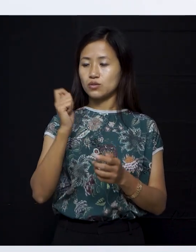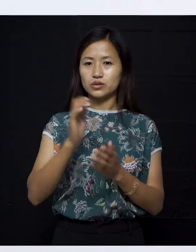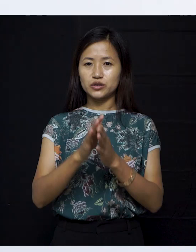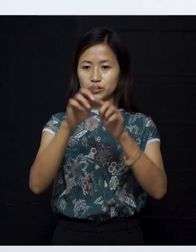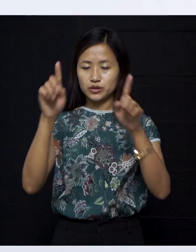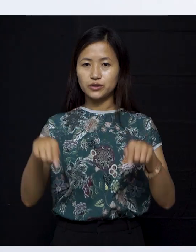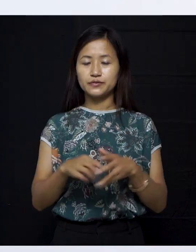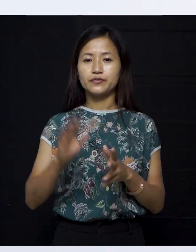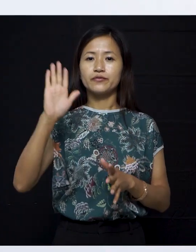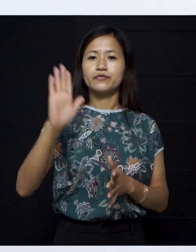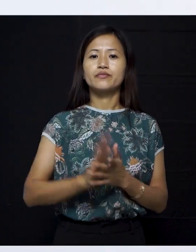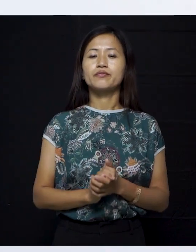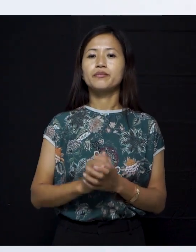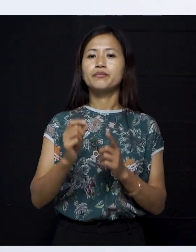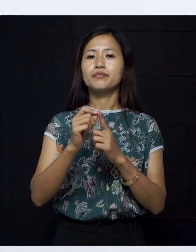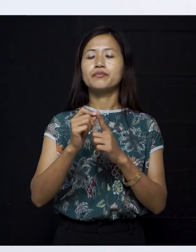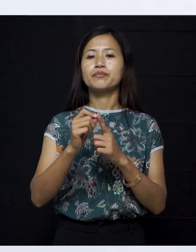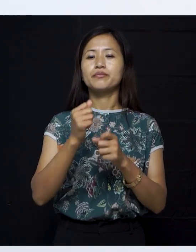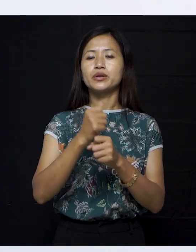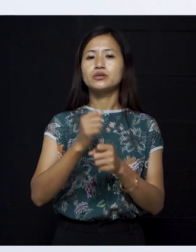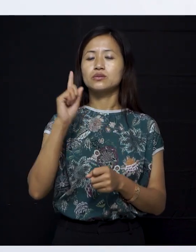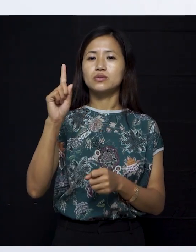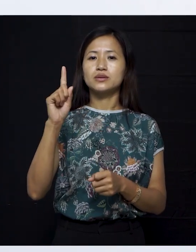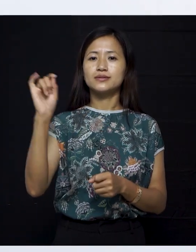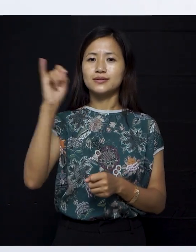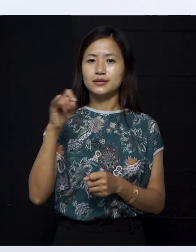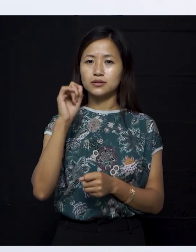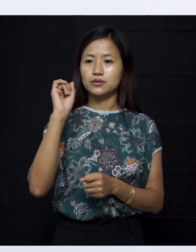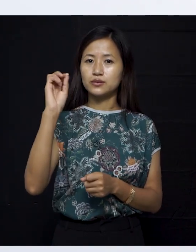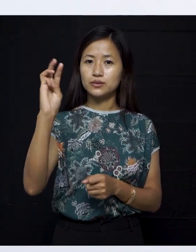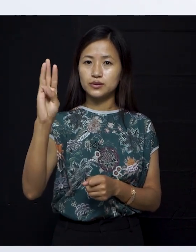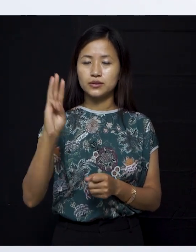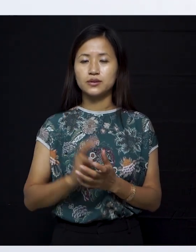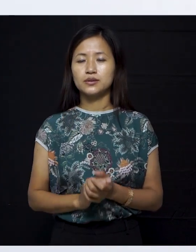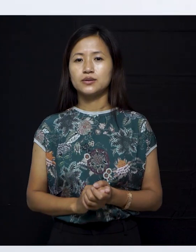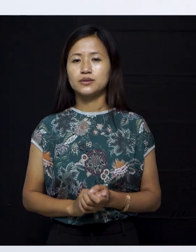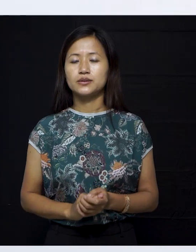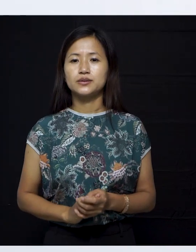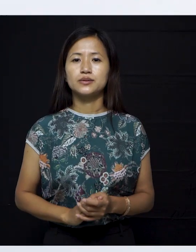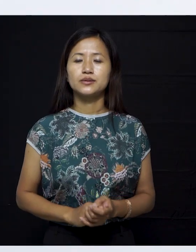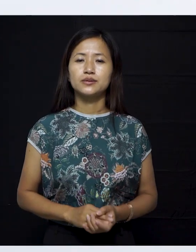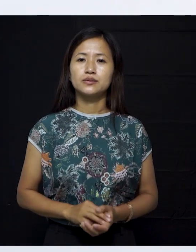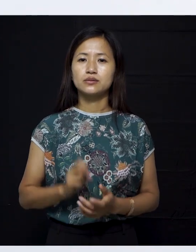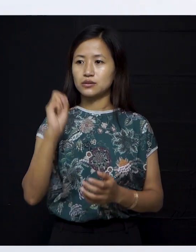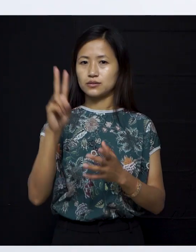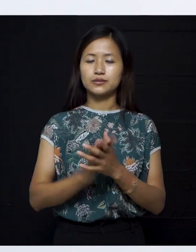find the pages. It's in page number 162. Grammar worksheet 5, page number 162.